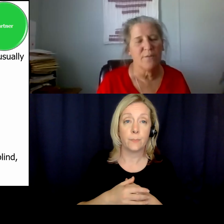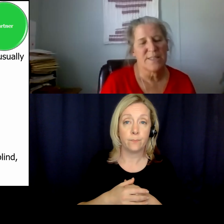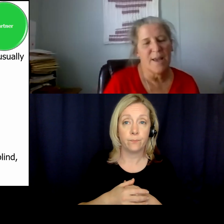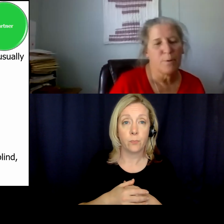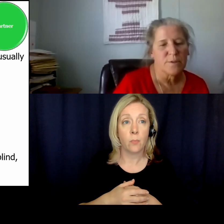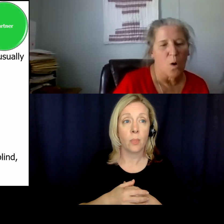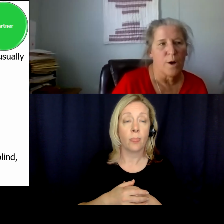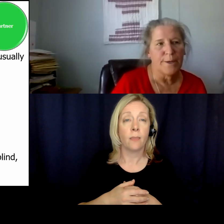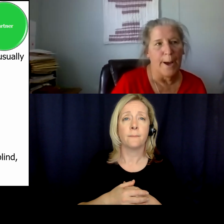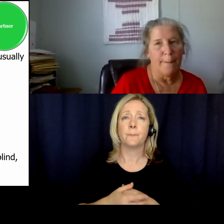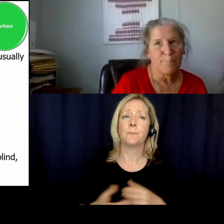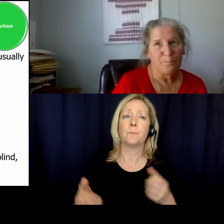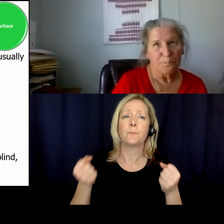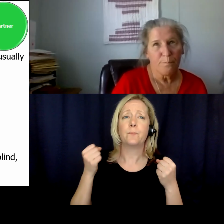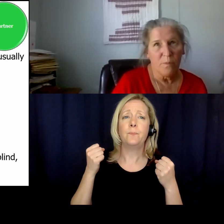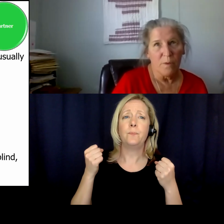a lot of examples on